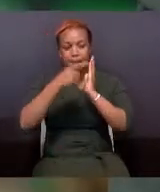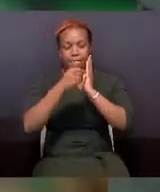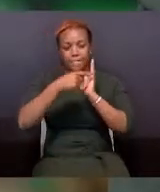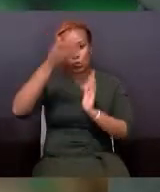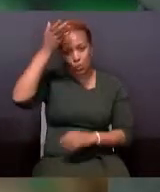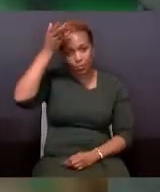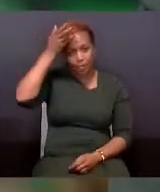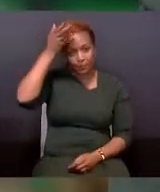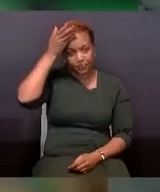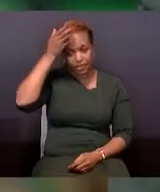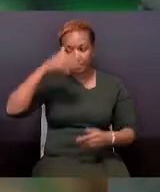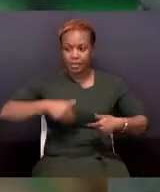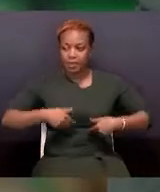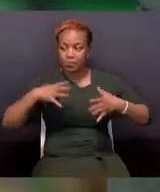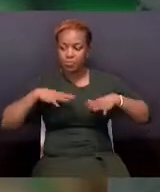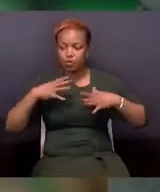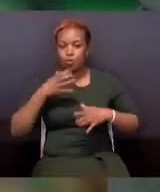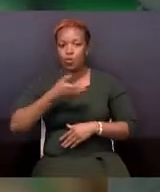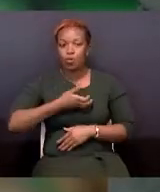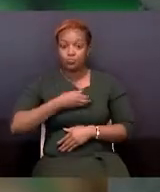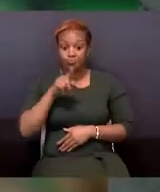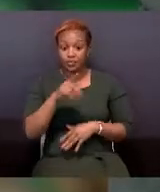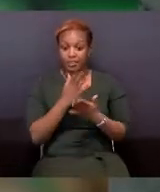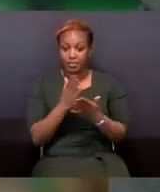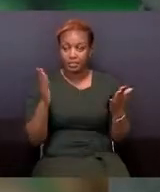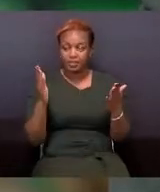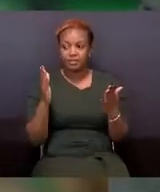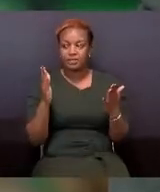people who own that facility don't own a single car.